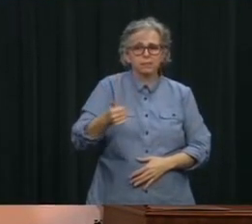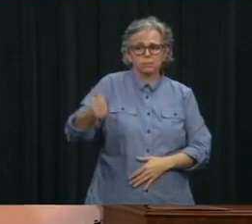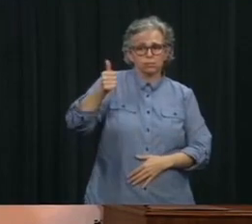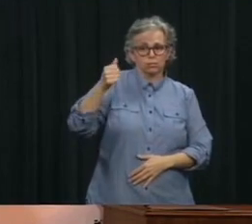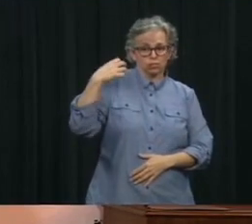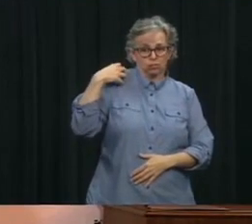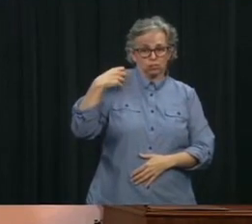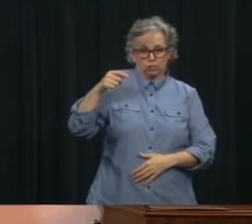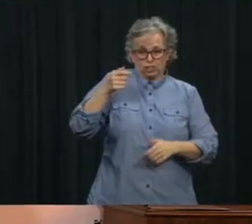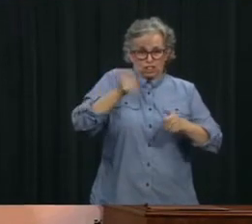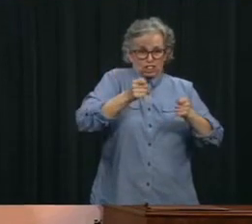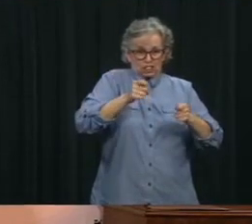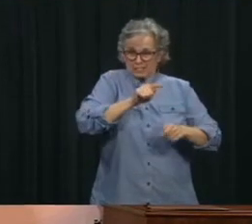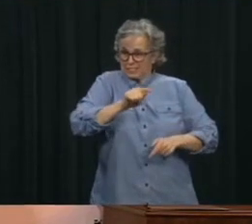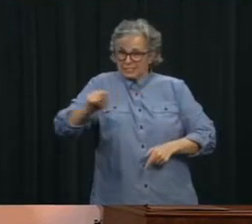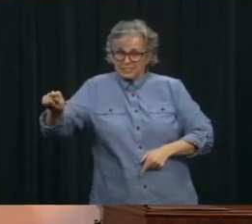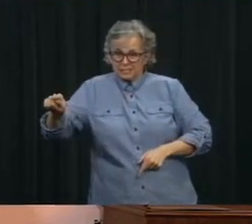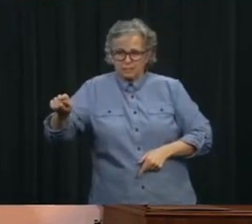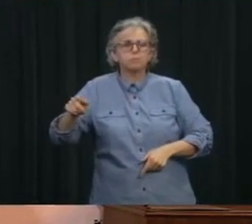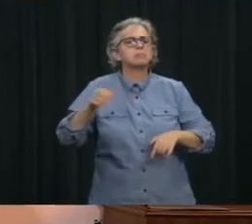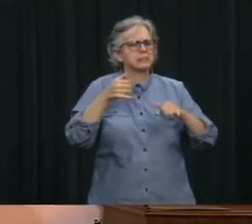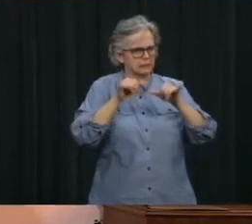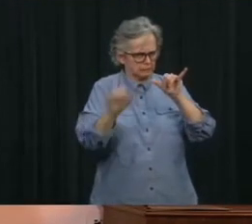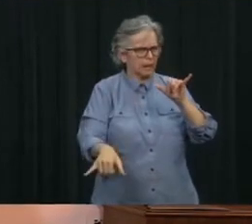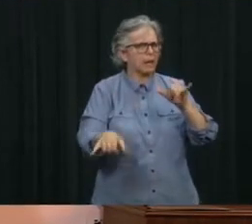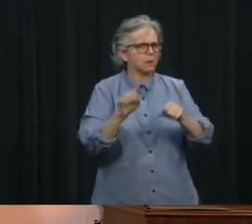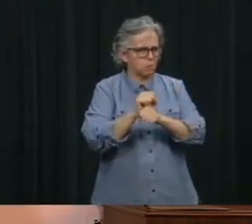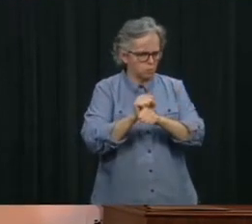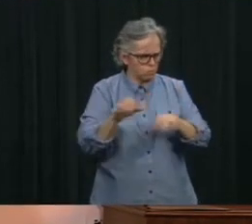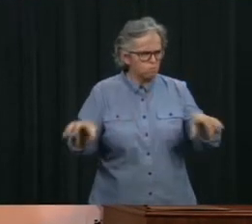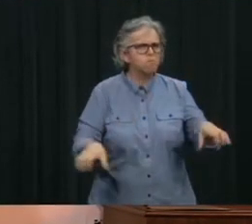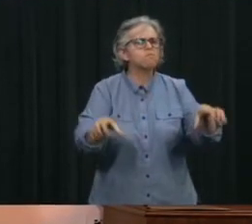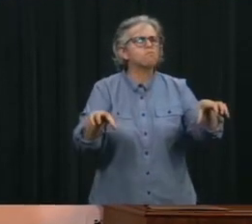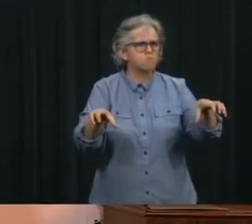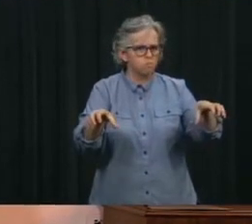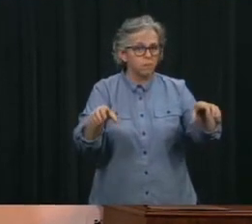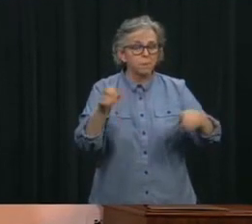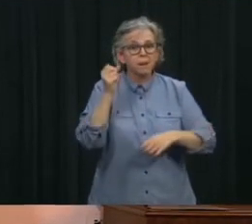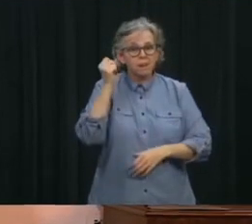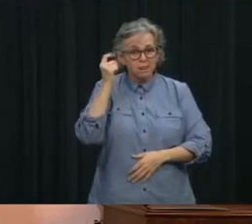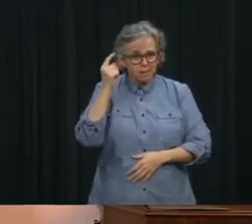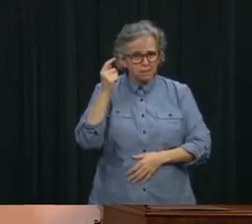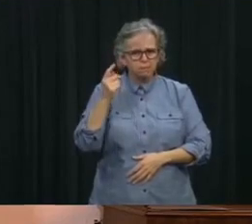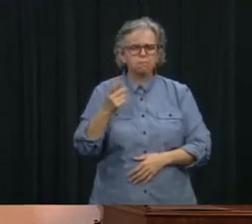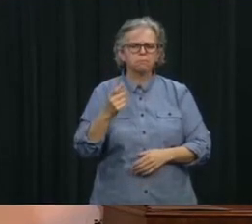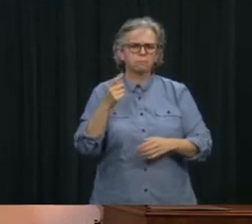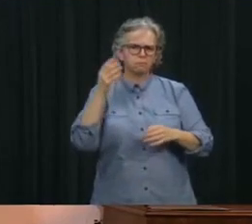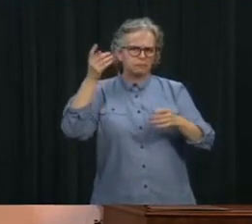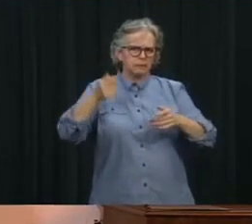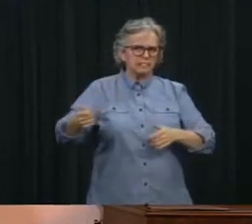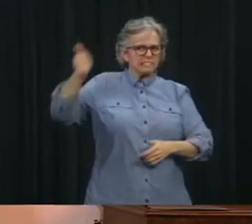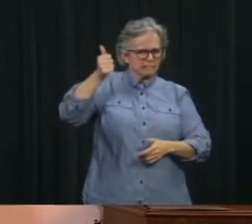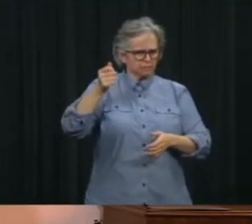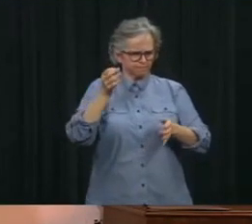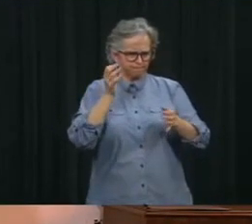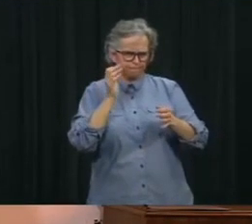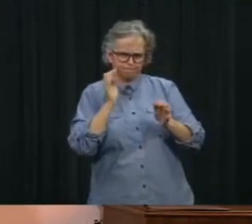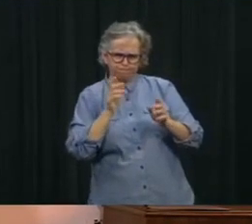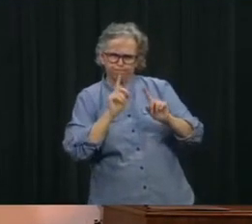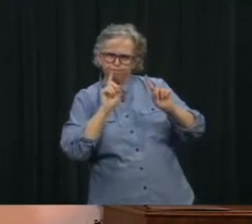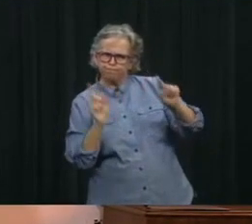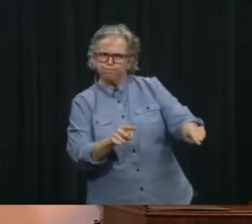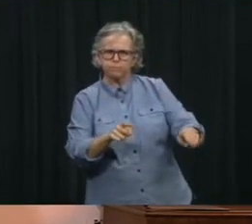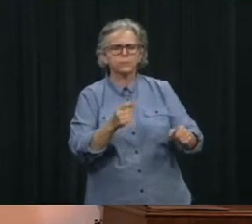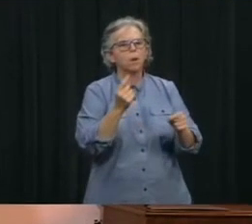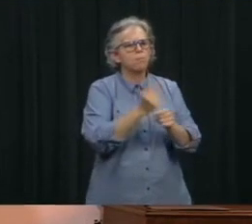out, I think, a very, very logical, well-reasoned directive, and I would just ask everyone